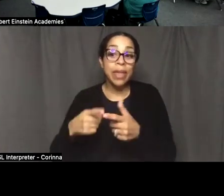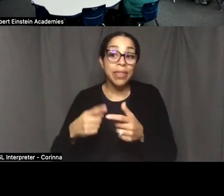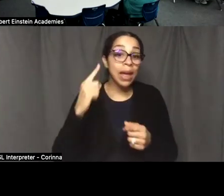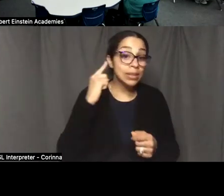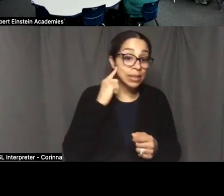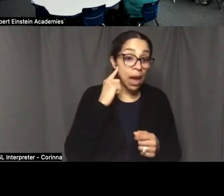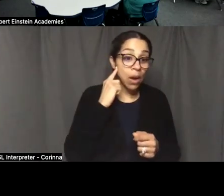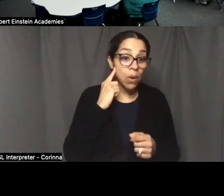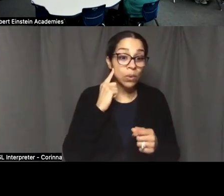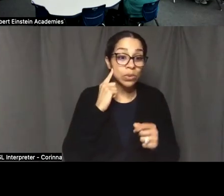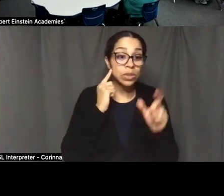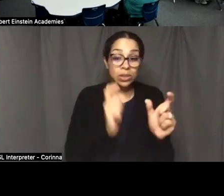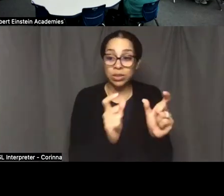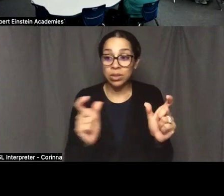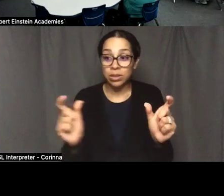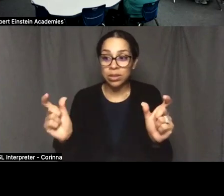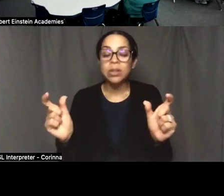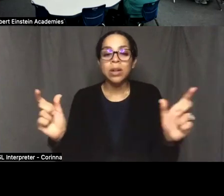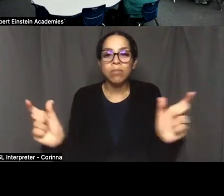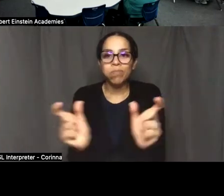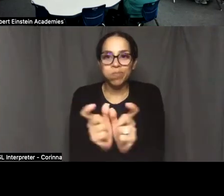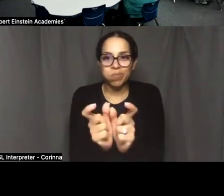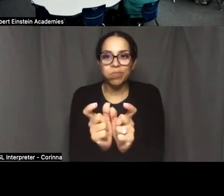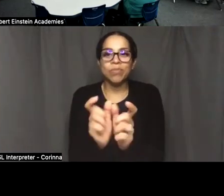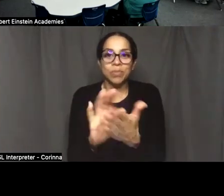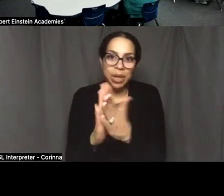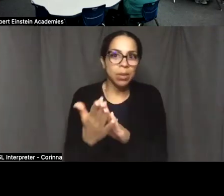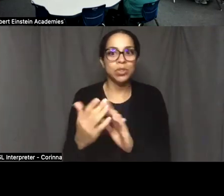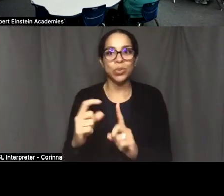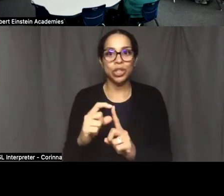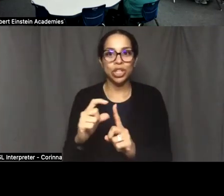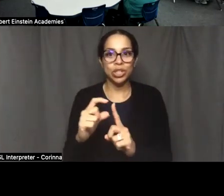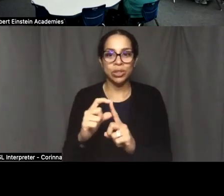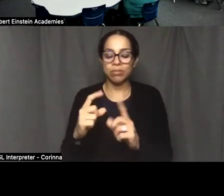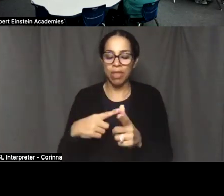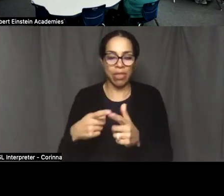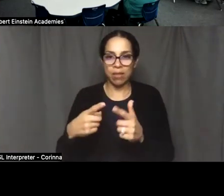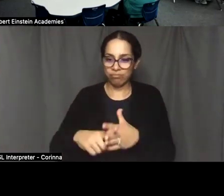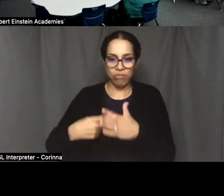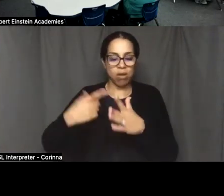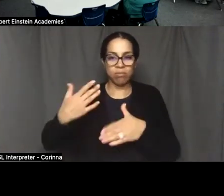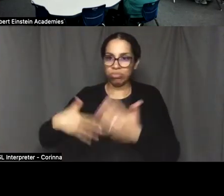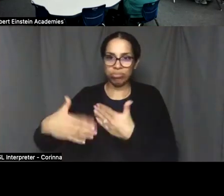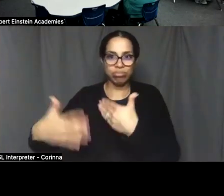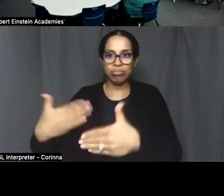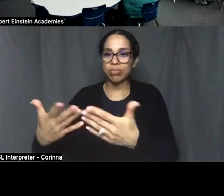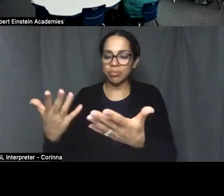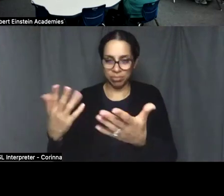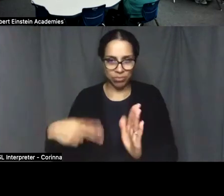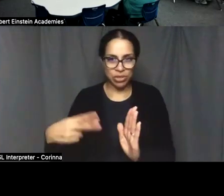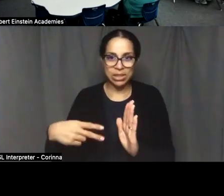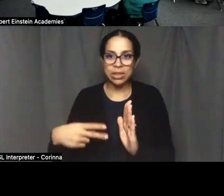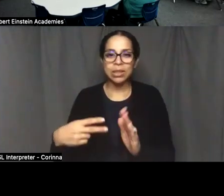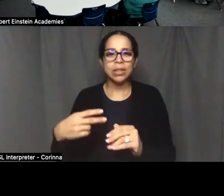word. So this is really kind of where the rubber meets the road. And this is also where we see a huge variance in different